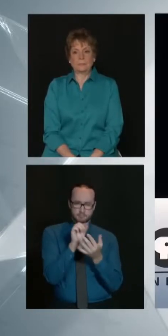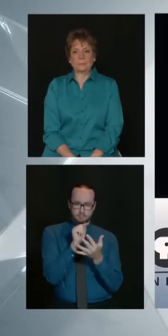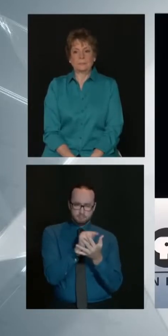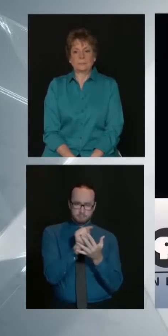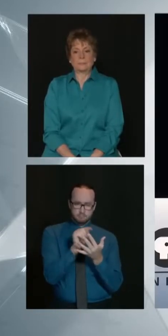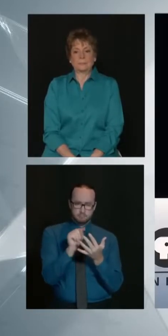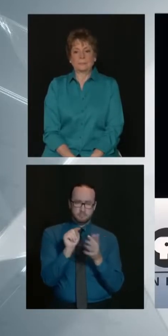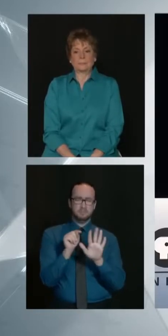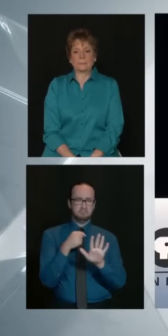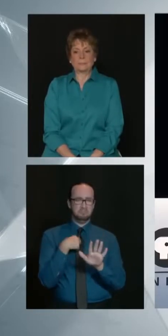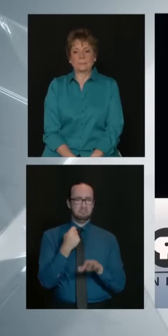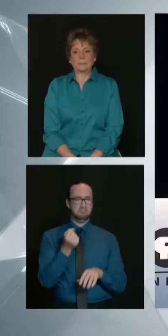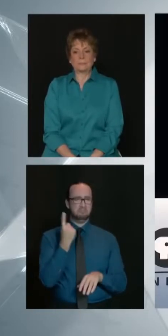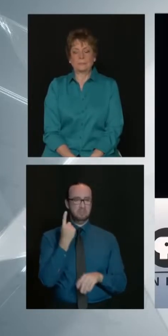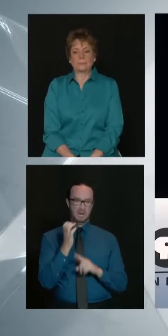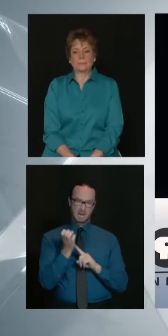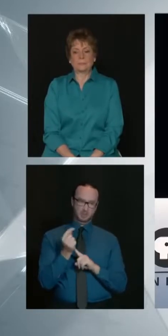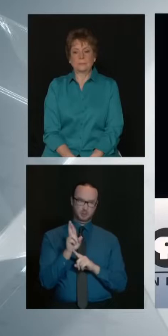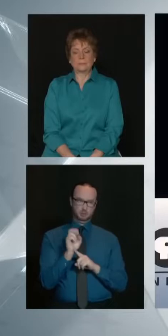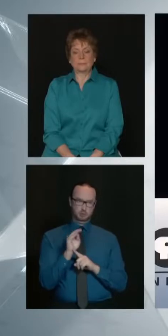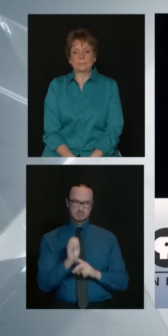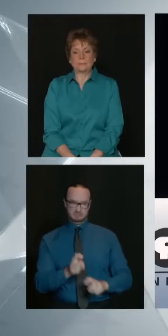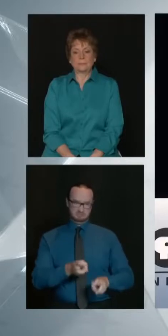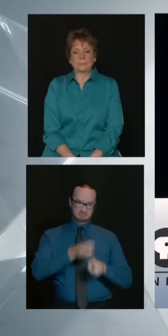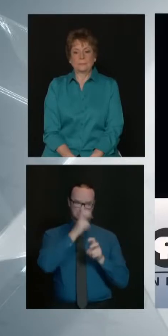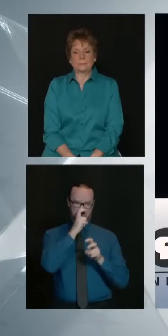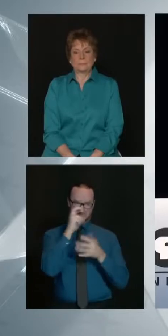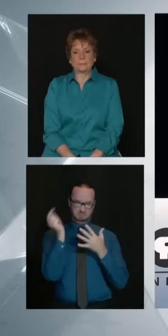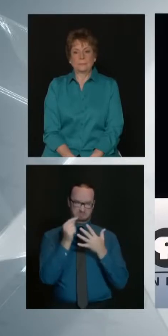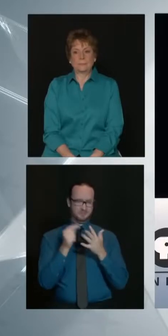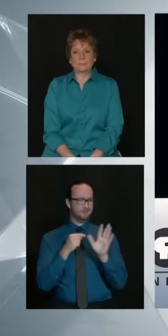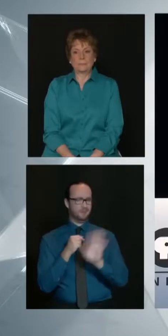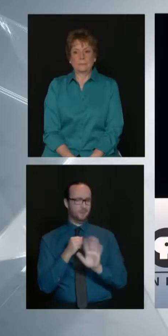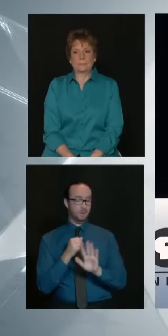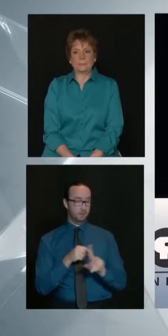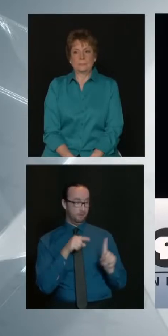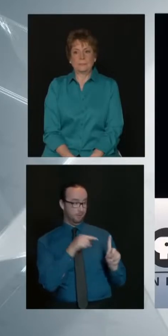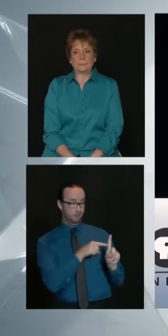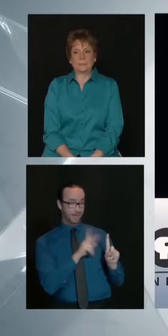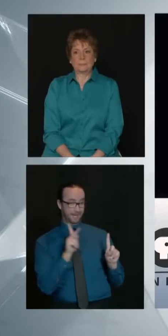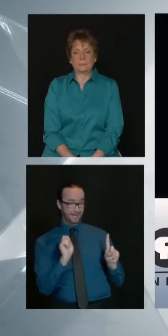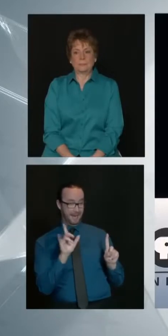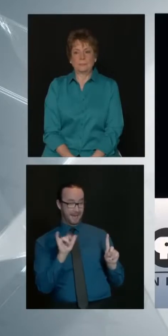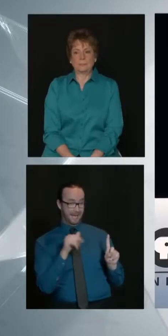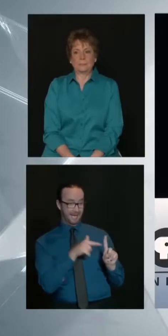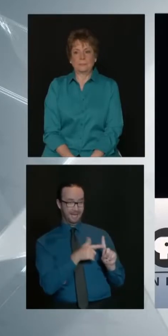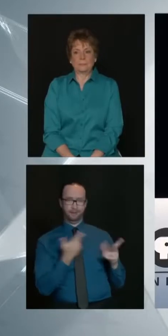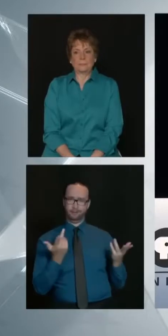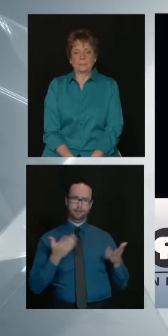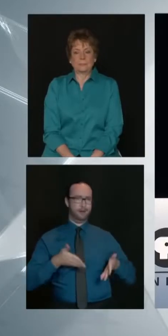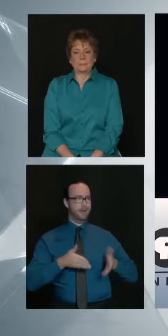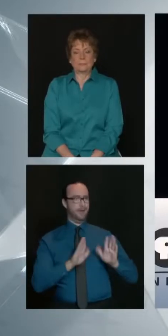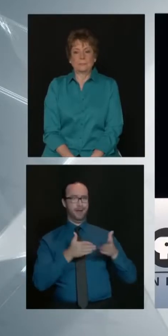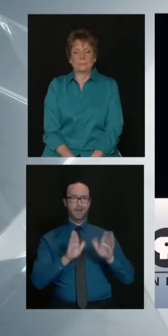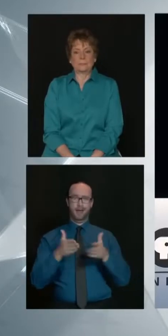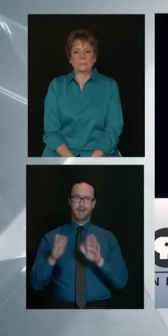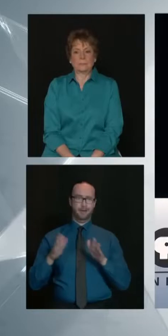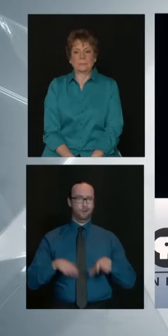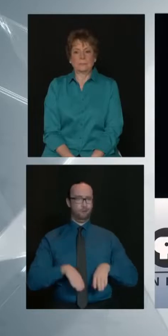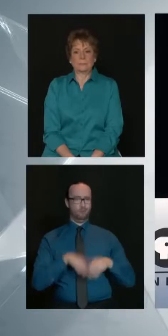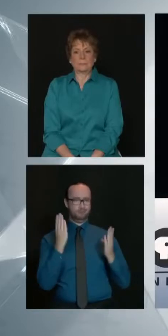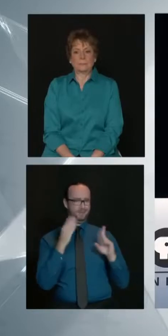issue. Senator Mark Kelly is the abortion radical. Senator Kelly in Washington, he voted, you know, actually he sponsored, he didn't just vote for